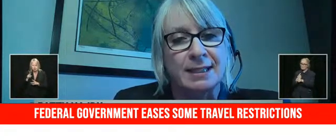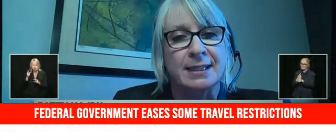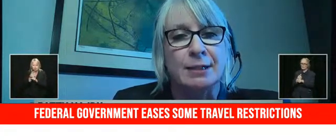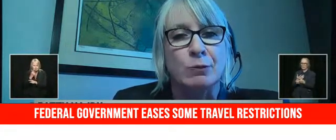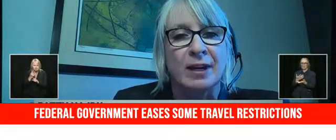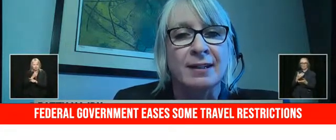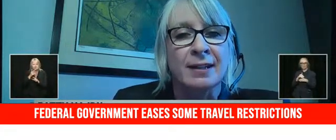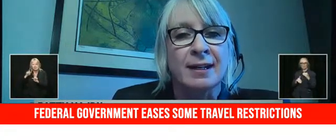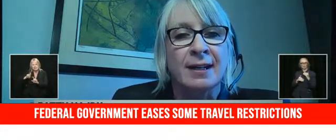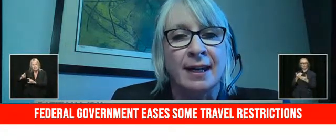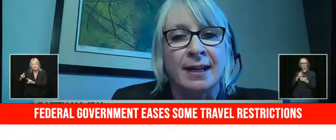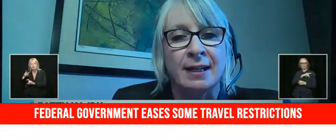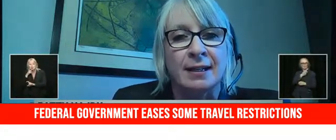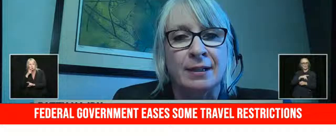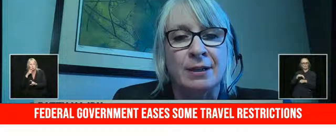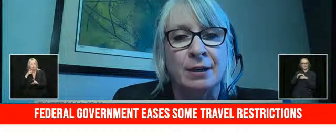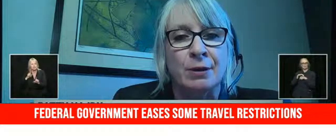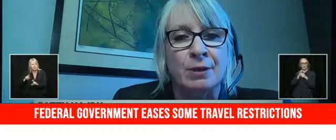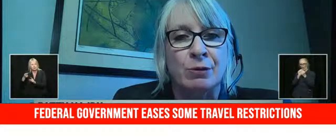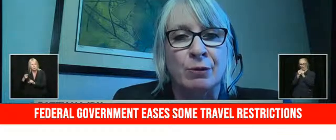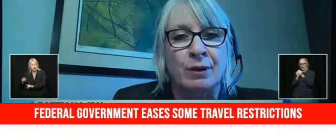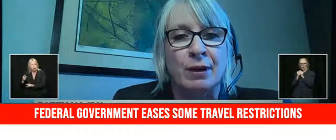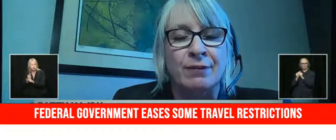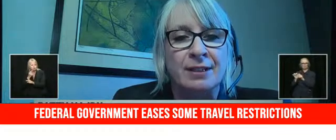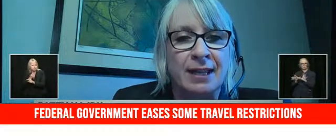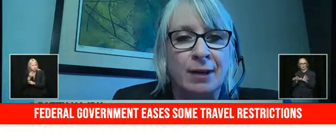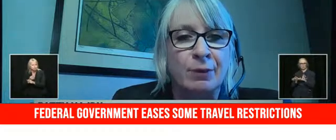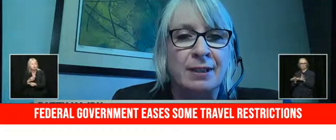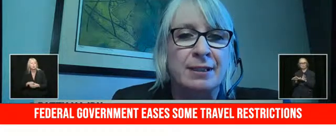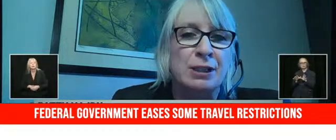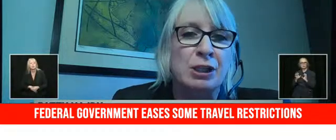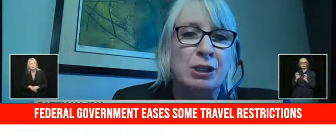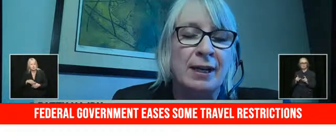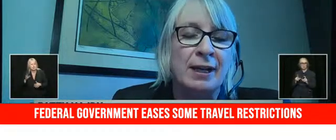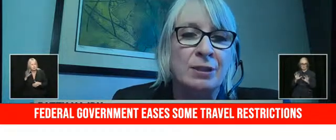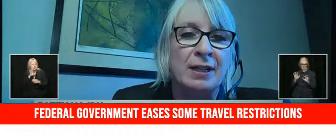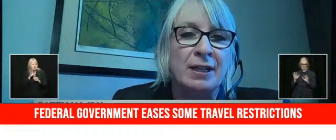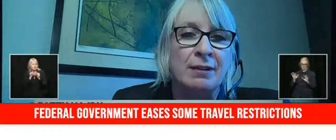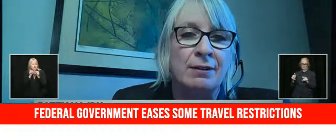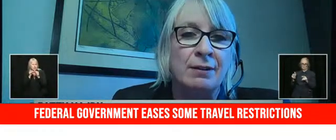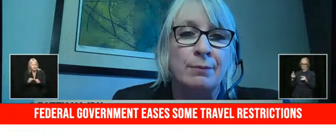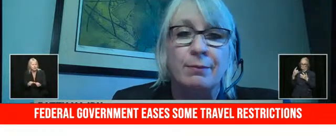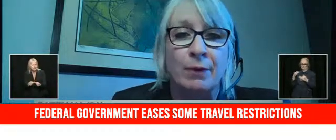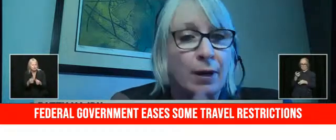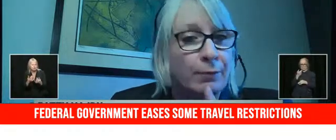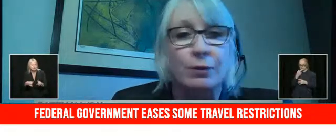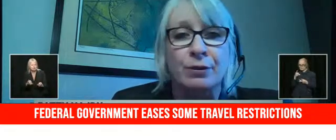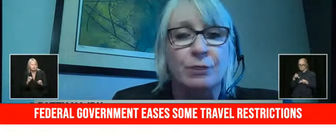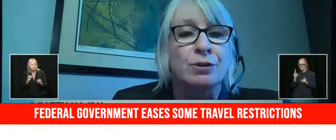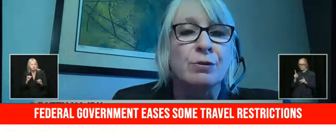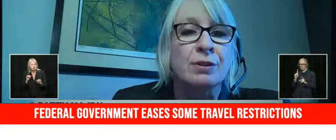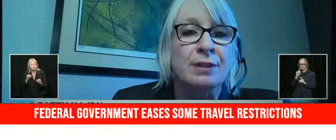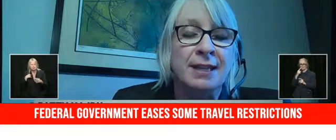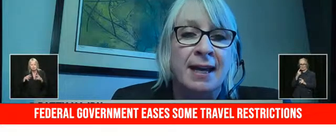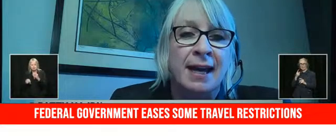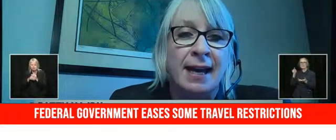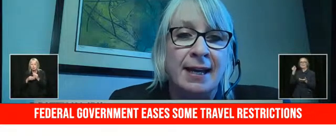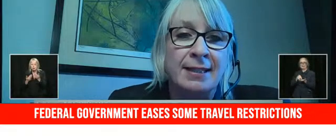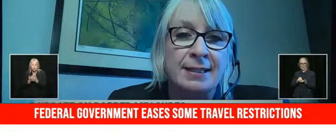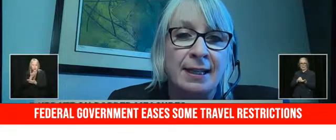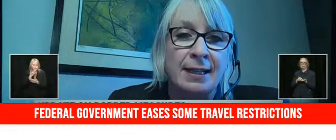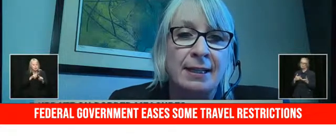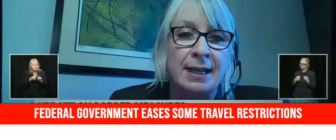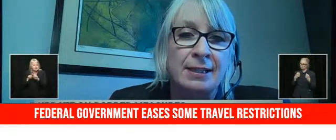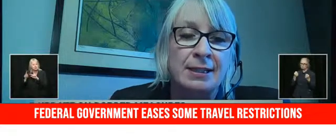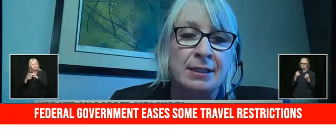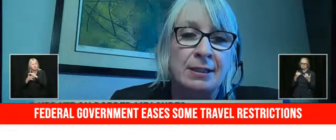to be tested and when. And, you know, obviously that will continue as we onboard new tools,